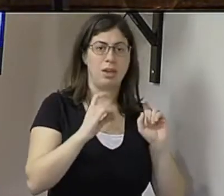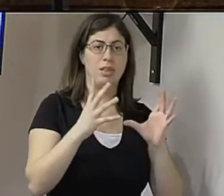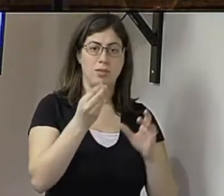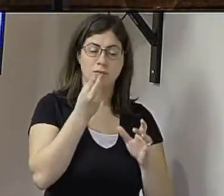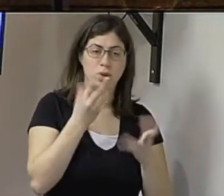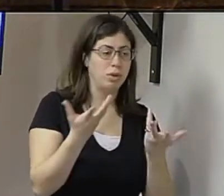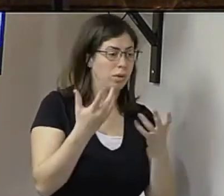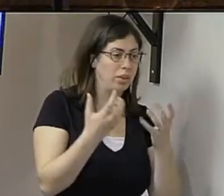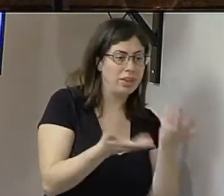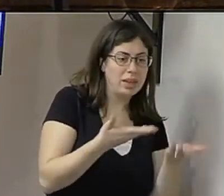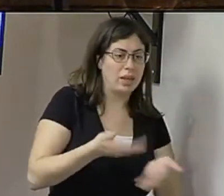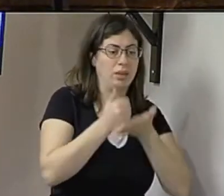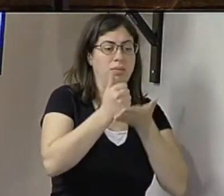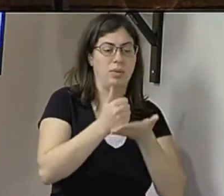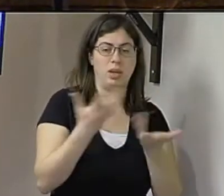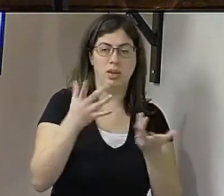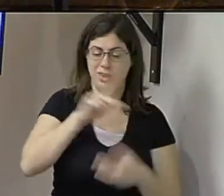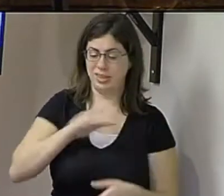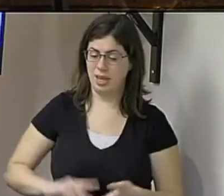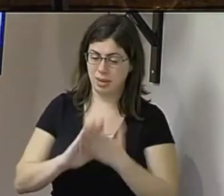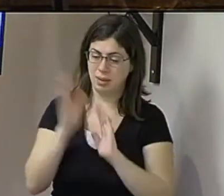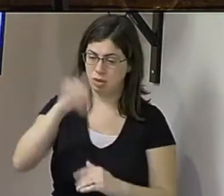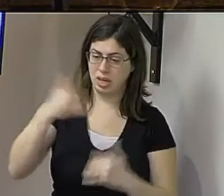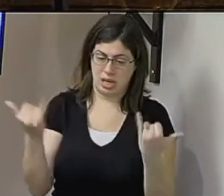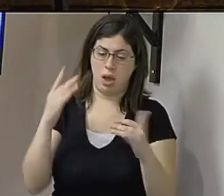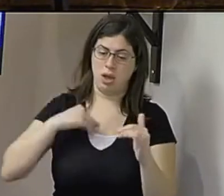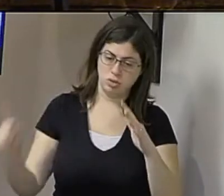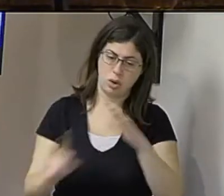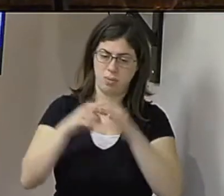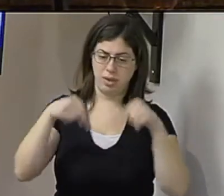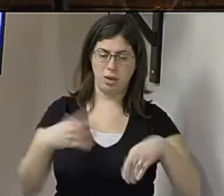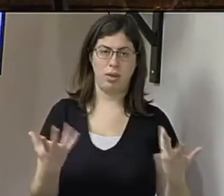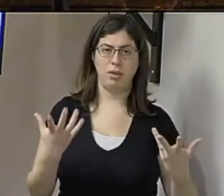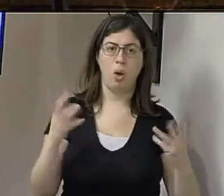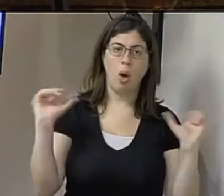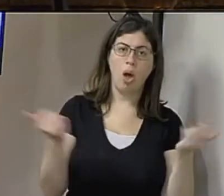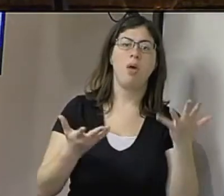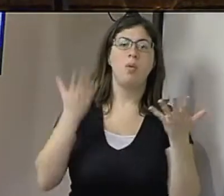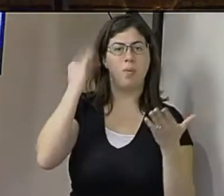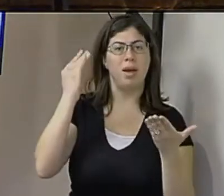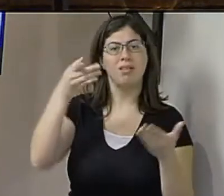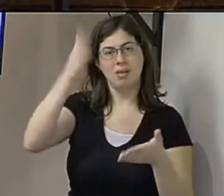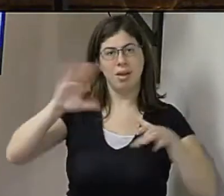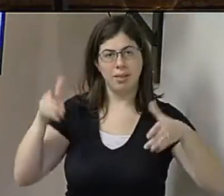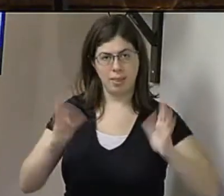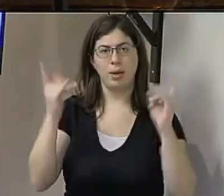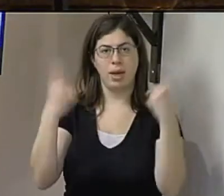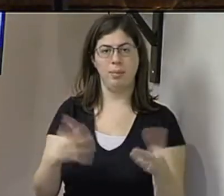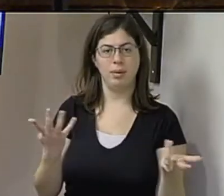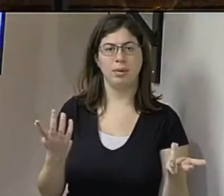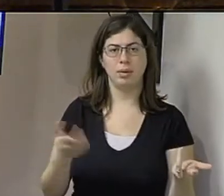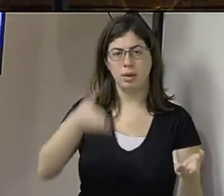little bit. The things that happen where it's like, hey, this king got drunk and now I'm having to show up at the palace. All those things are coming to her through the hand of God. The Lord